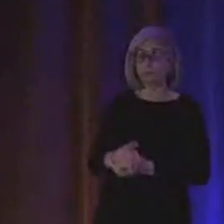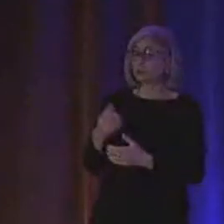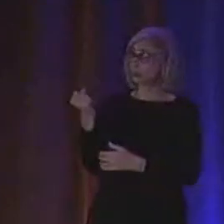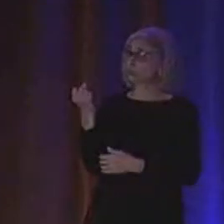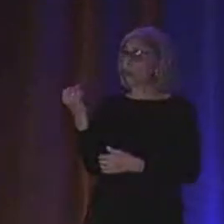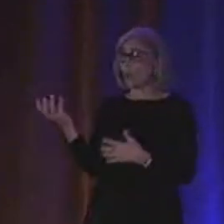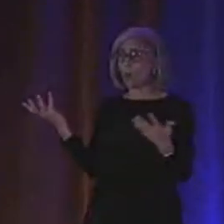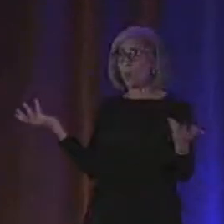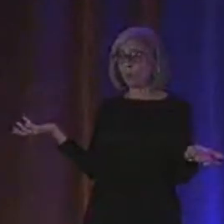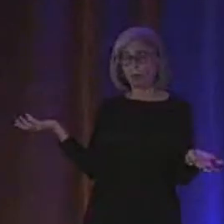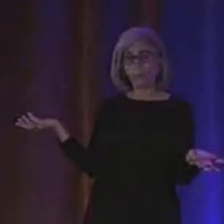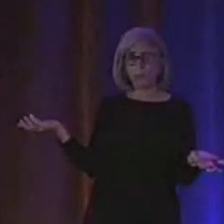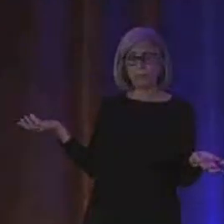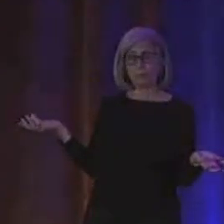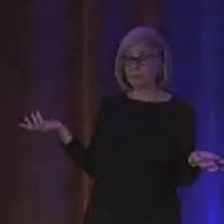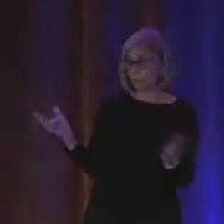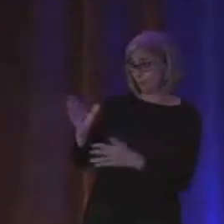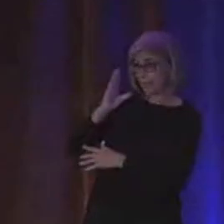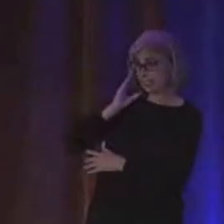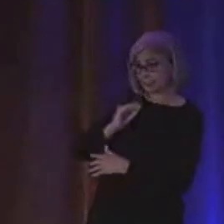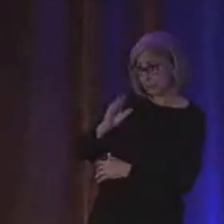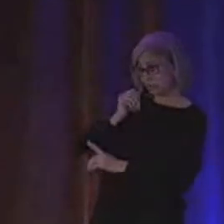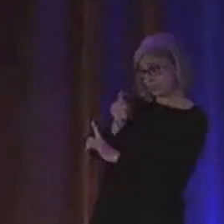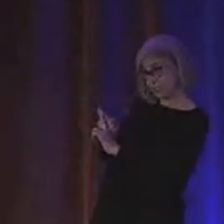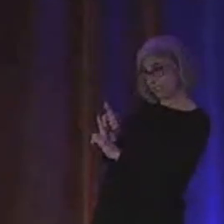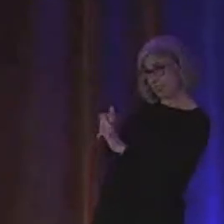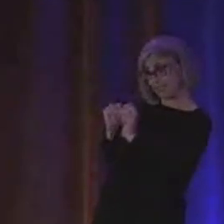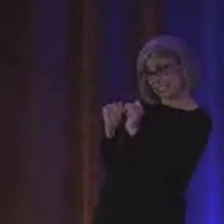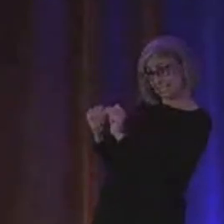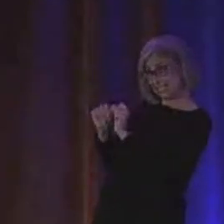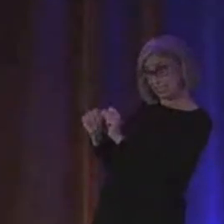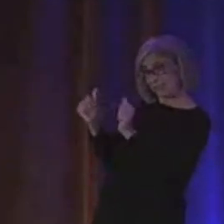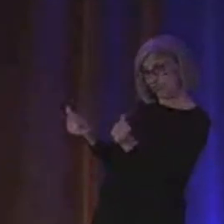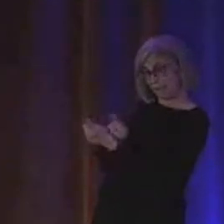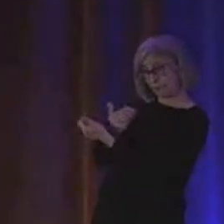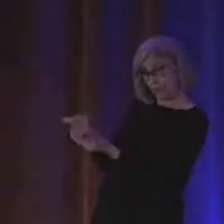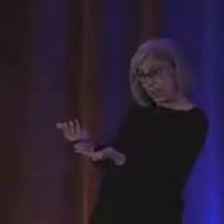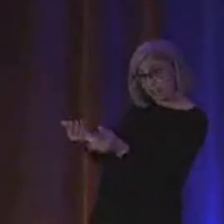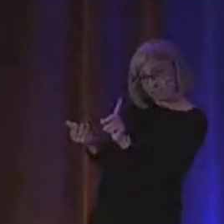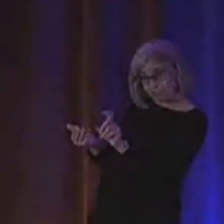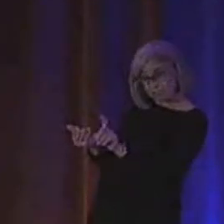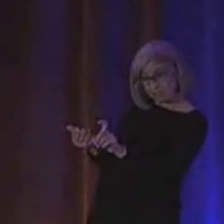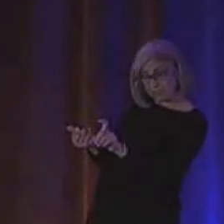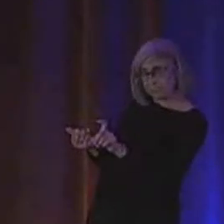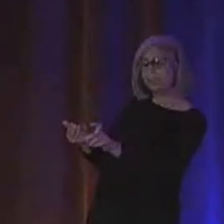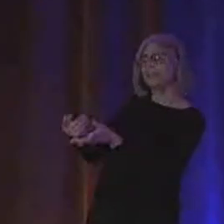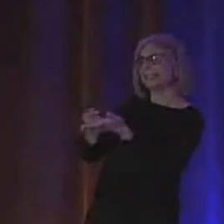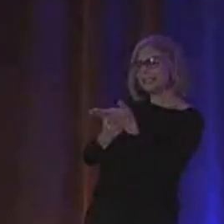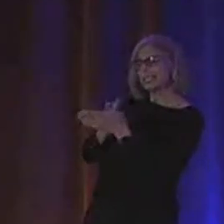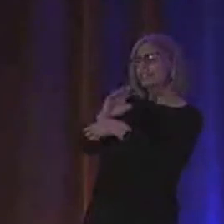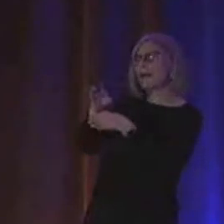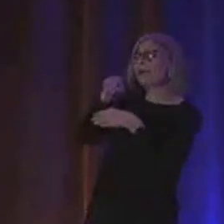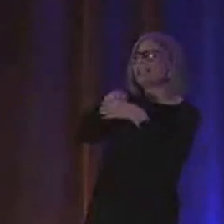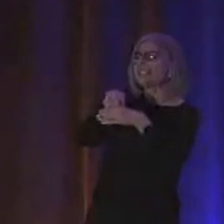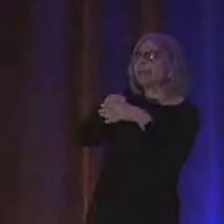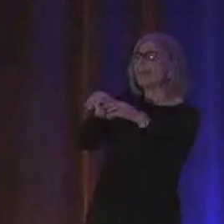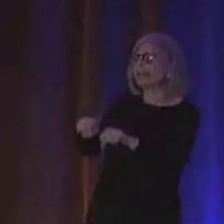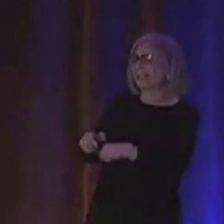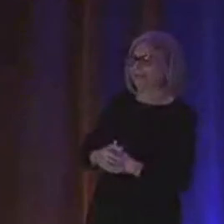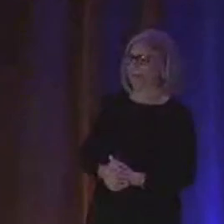So, is the experience consistent for everyone, though? Let's talk accessibility.